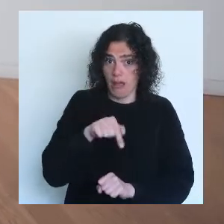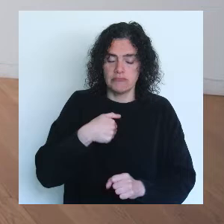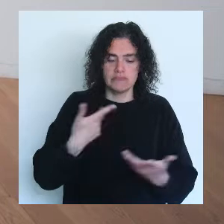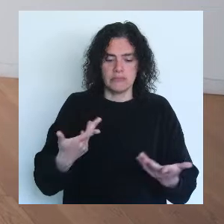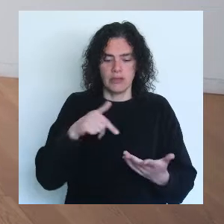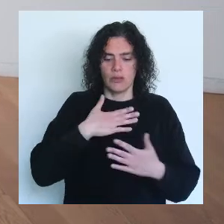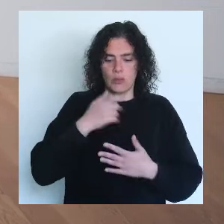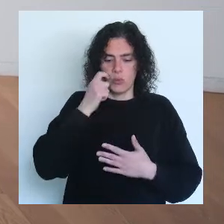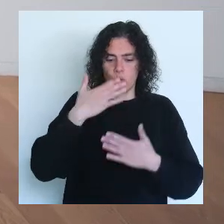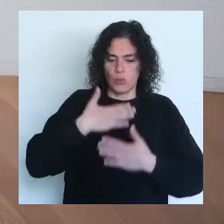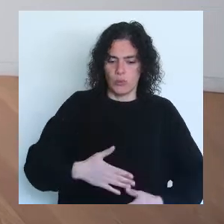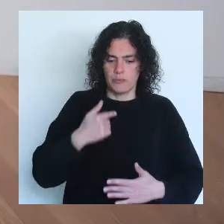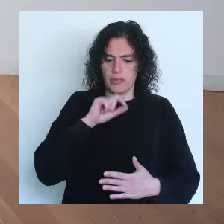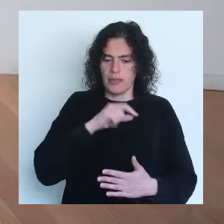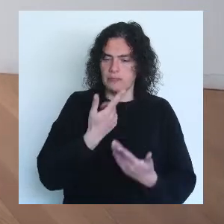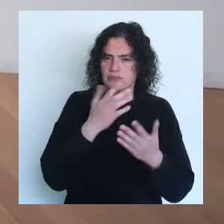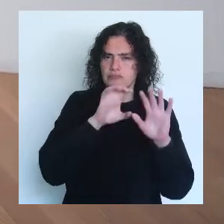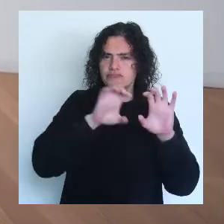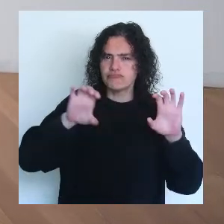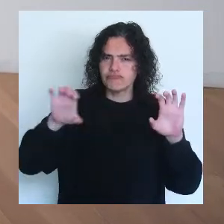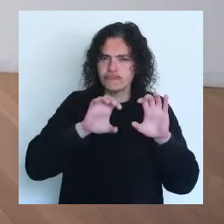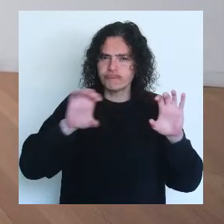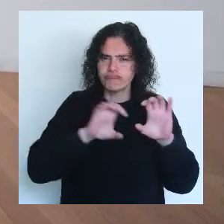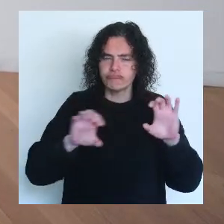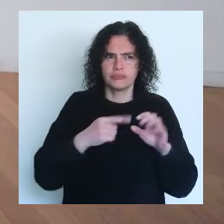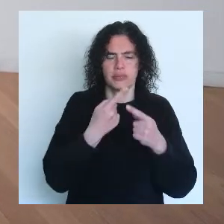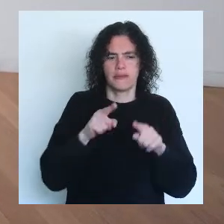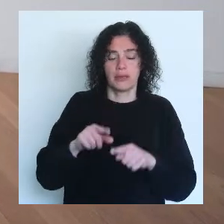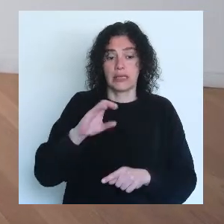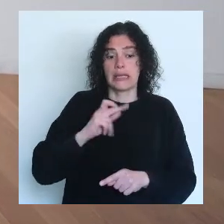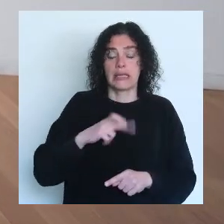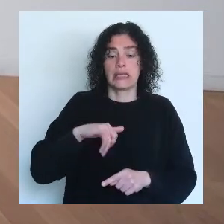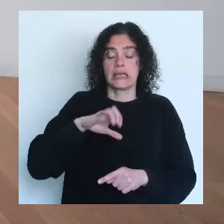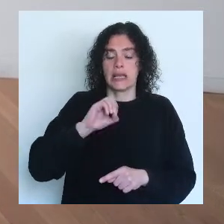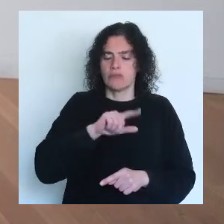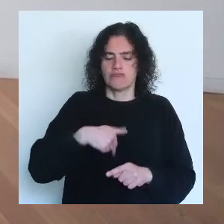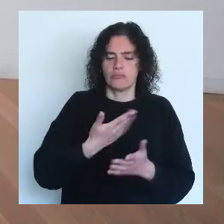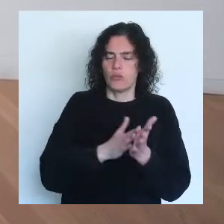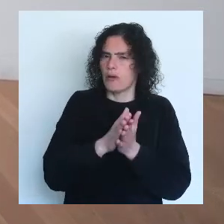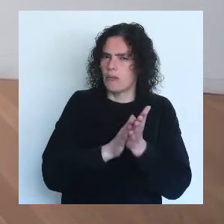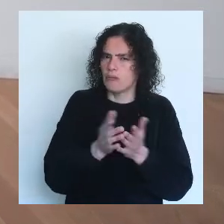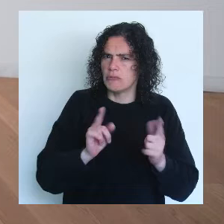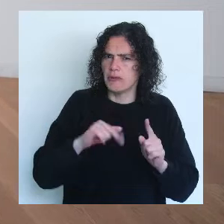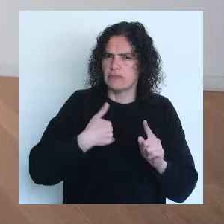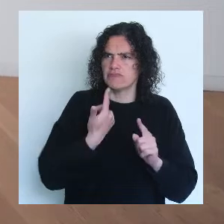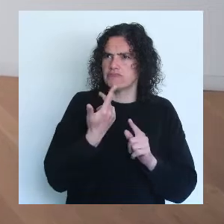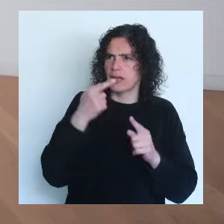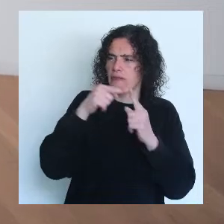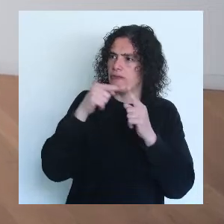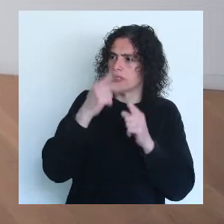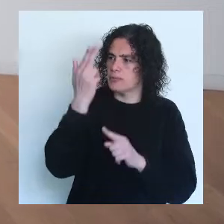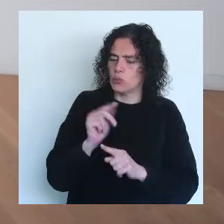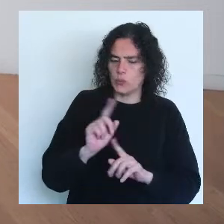with the body of the artist documented very differently, because in Carneiro's case, he doesn't use the reference